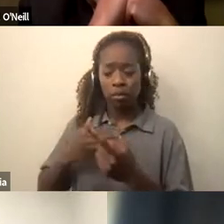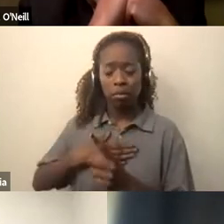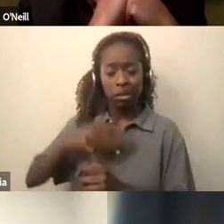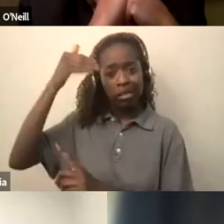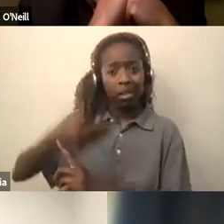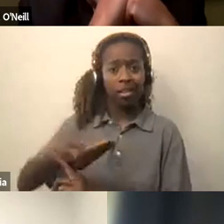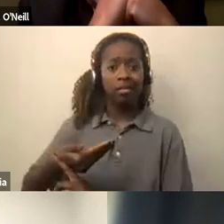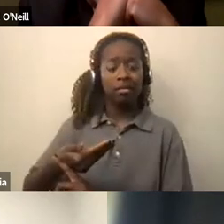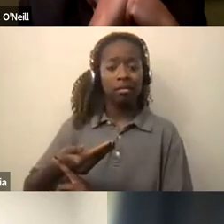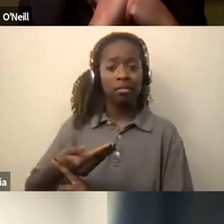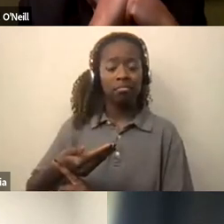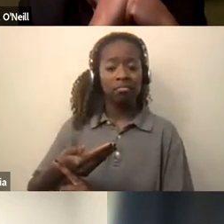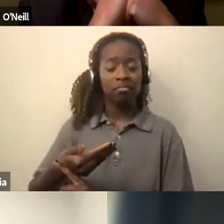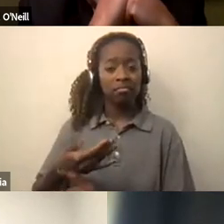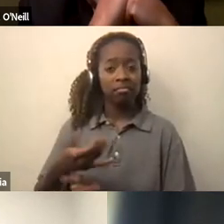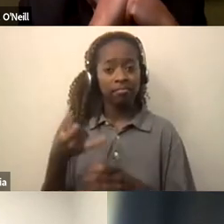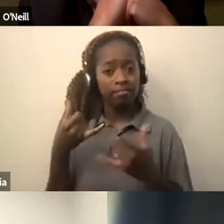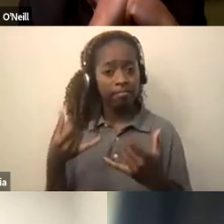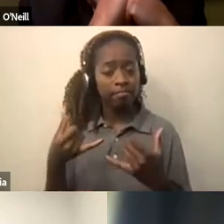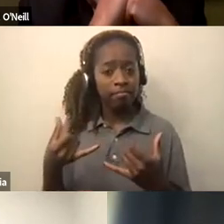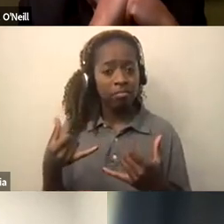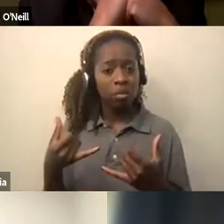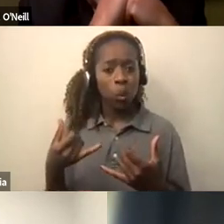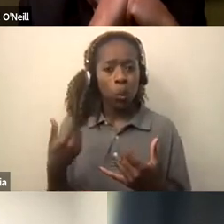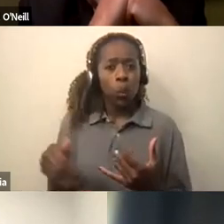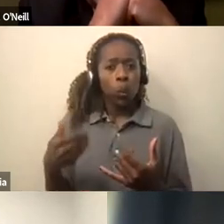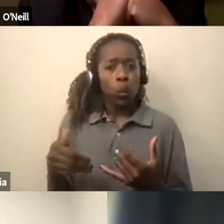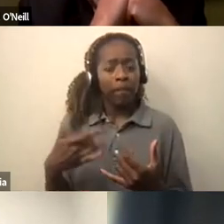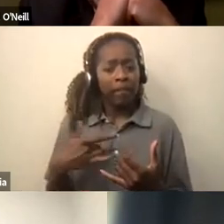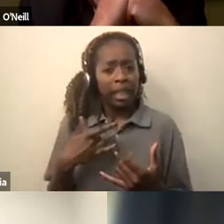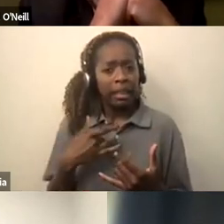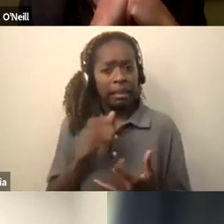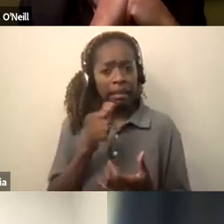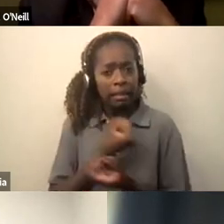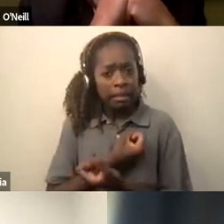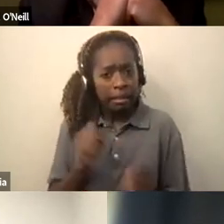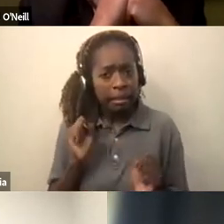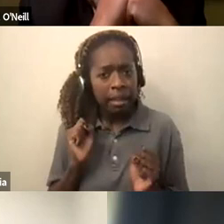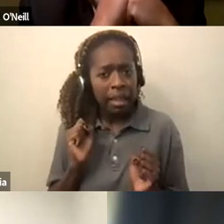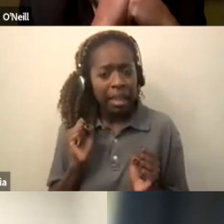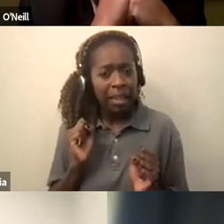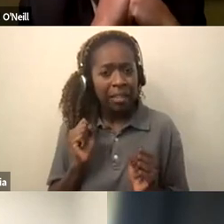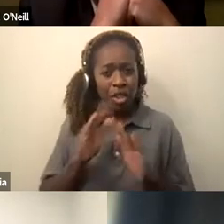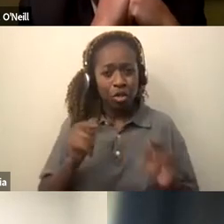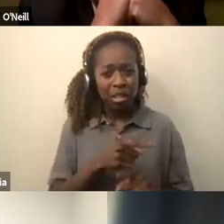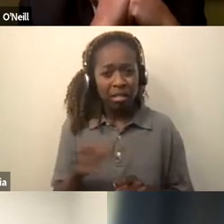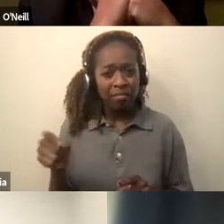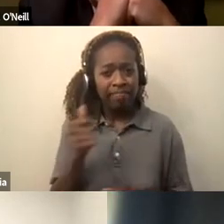these days when there is so much insecurity that our children are living through